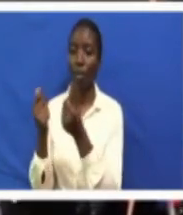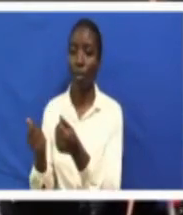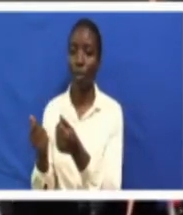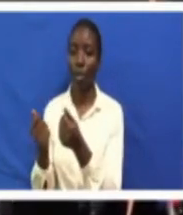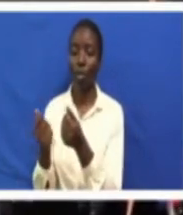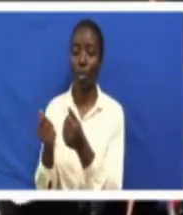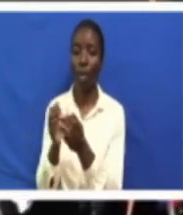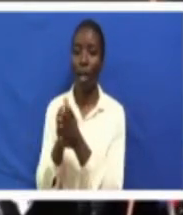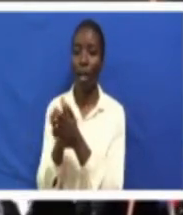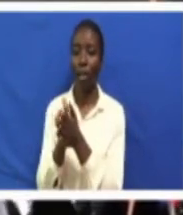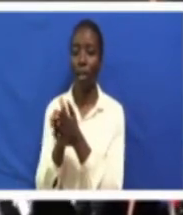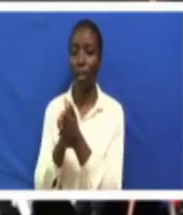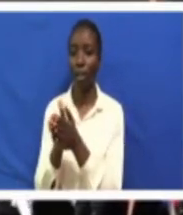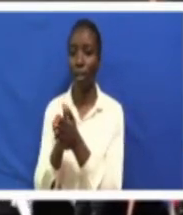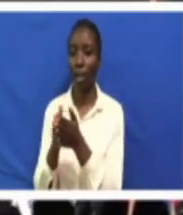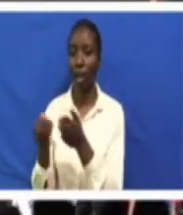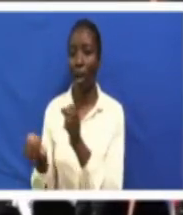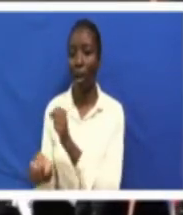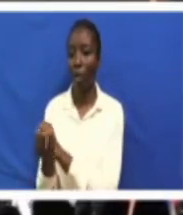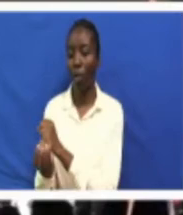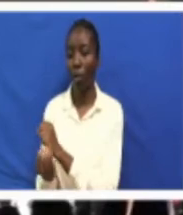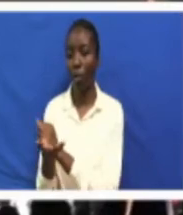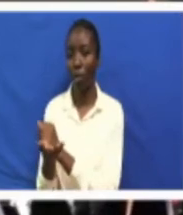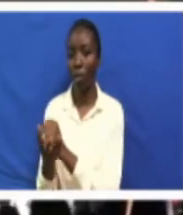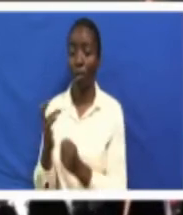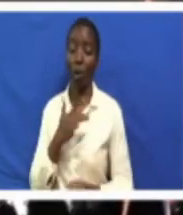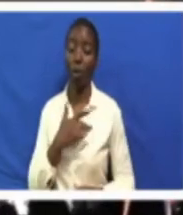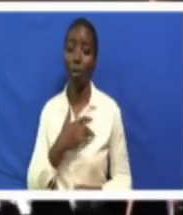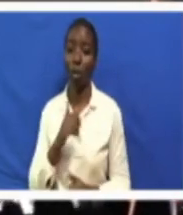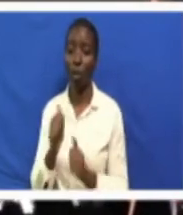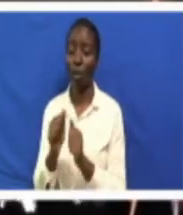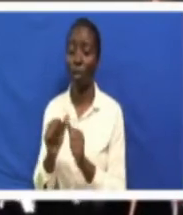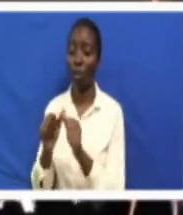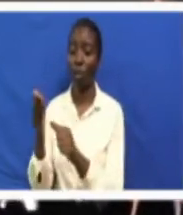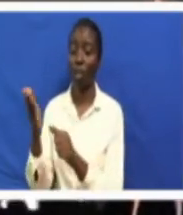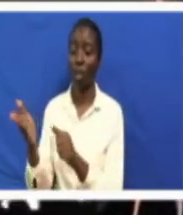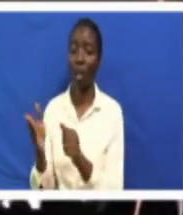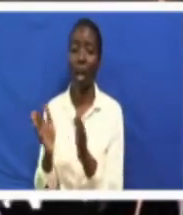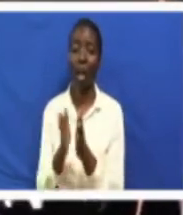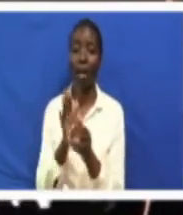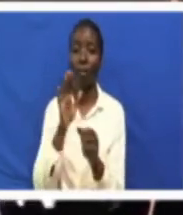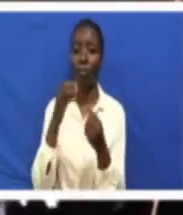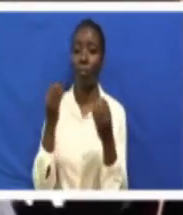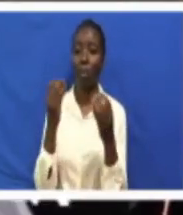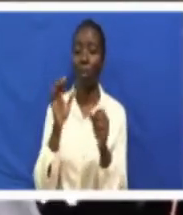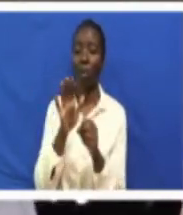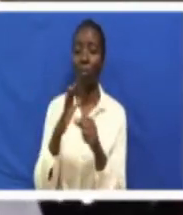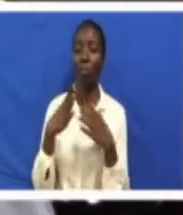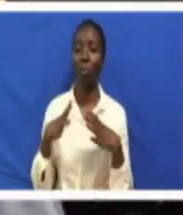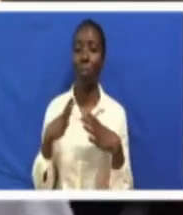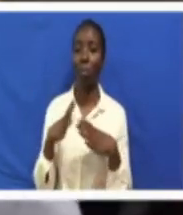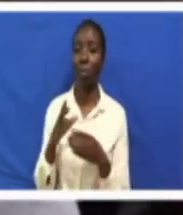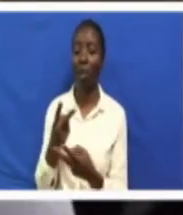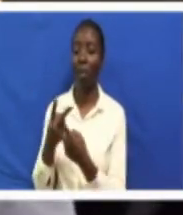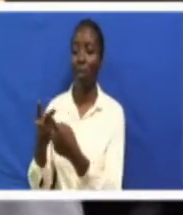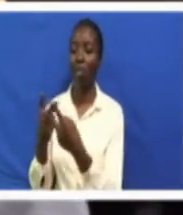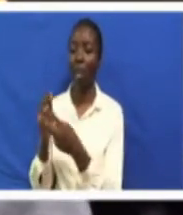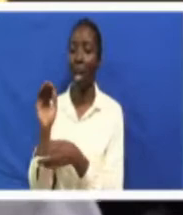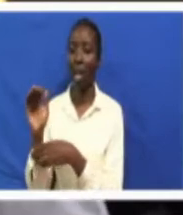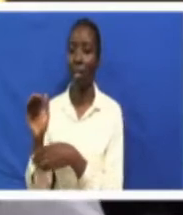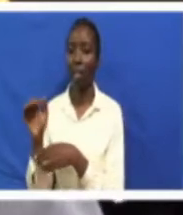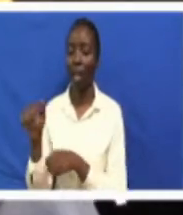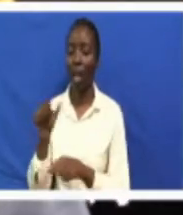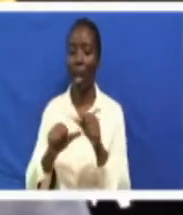interesting uh consultancies happening at the tent as we speak and a lot of people are visiting and asking questions about risk management